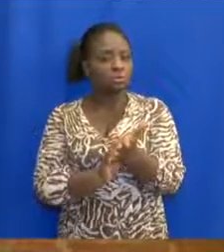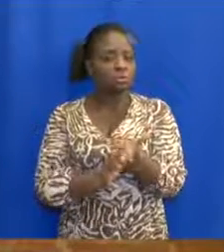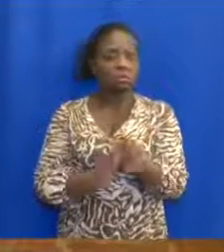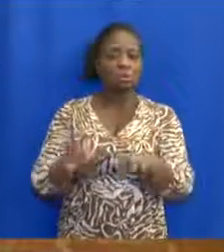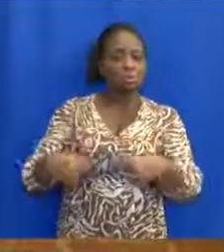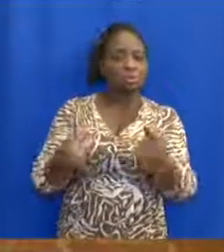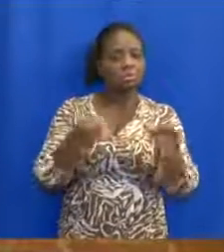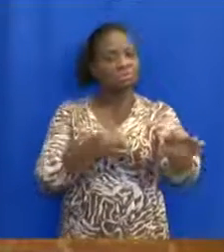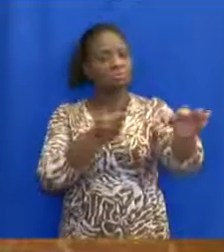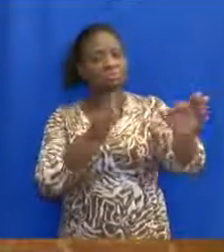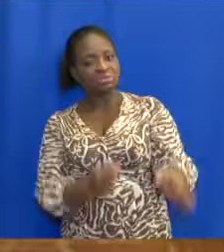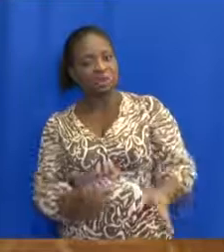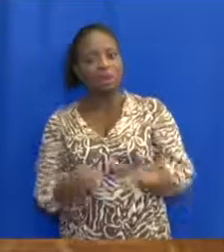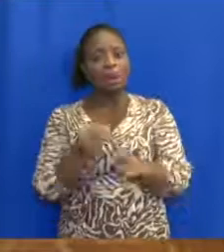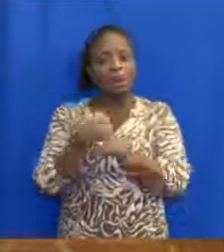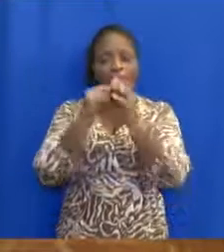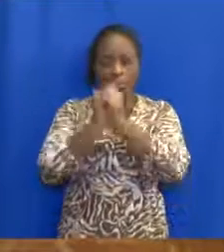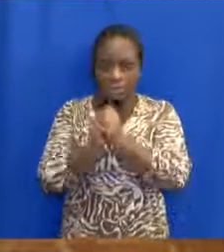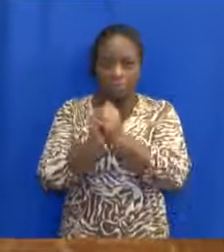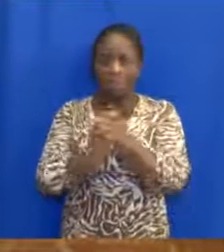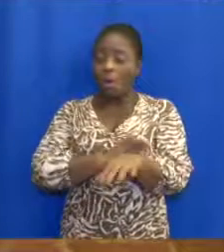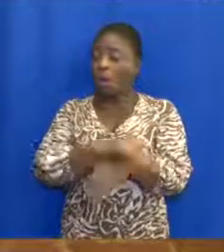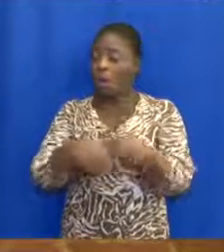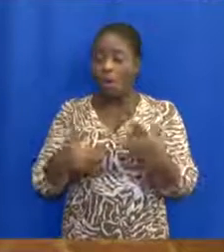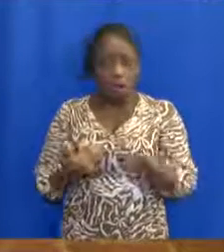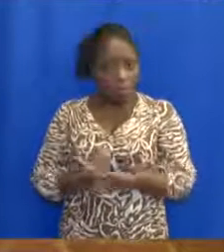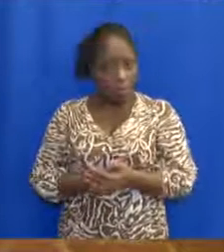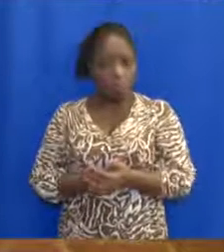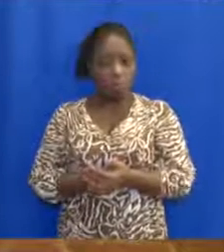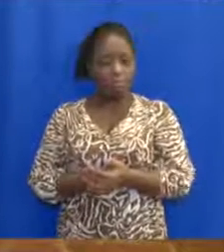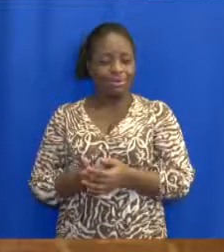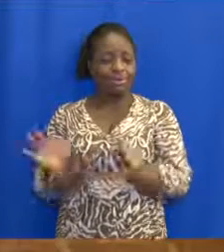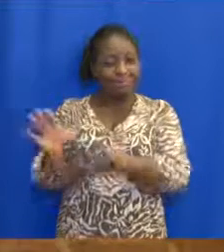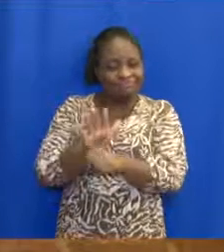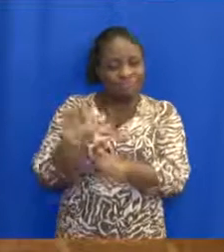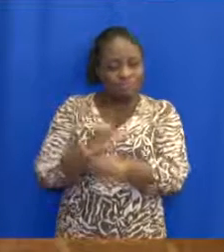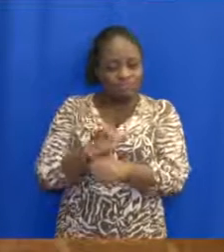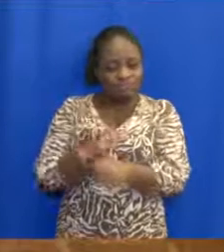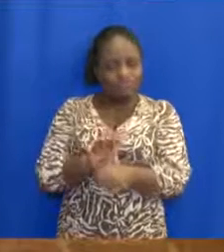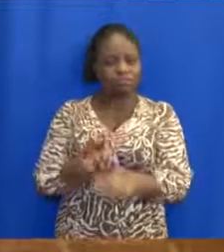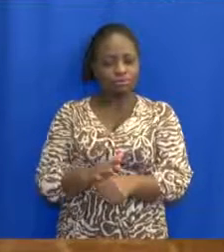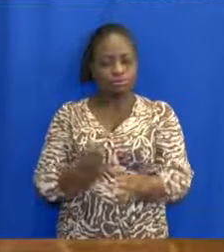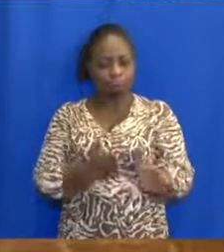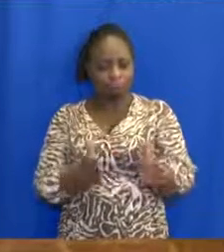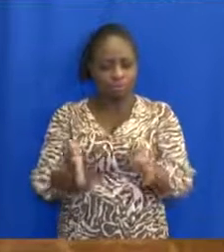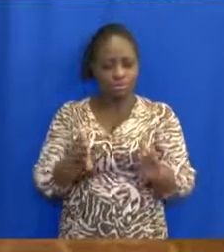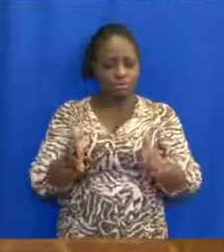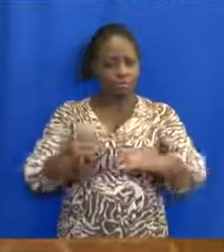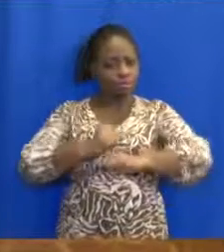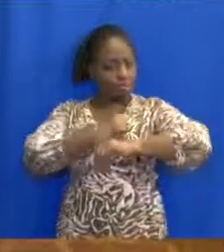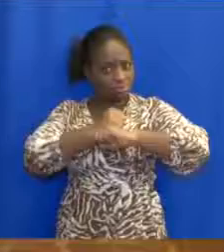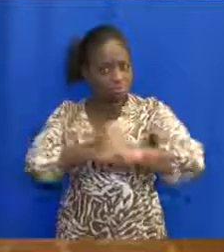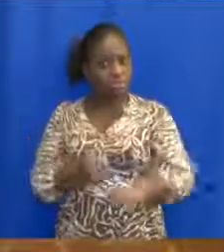to a funeral, or going to worship, all the while taking full precautionary measures to